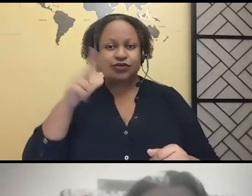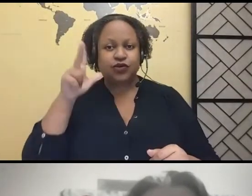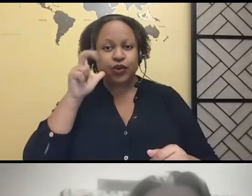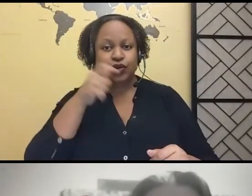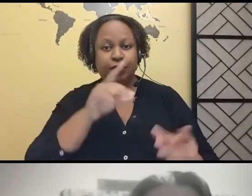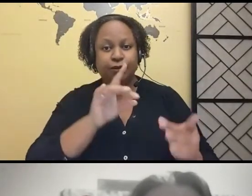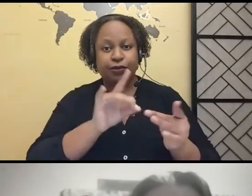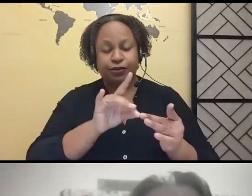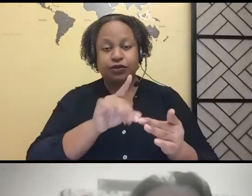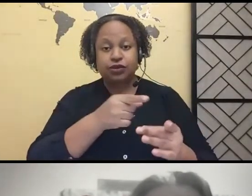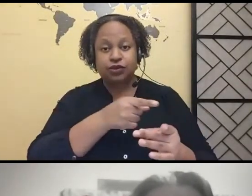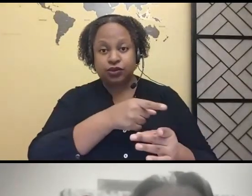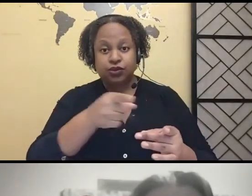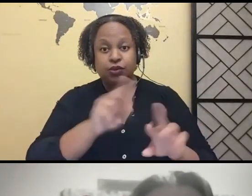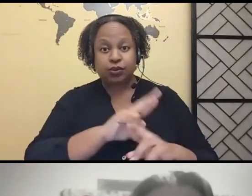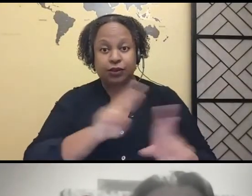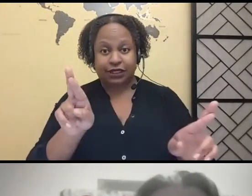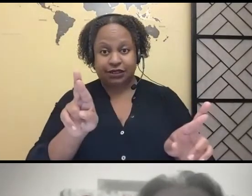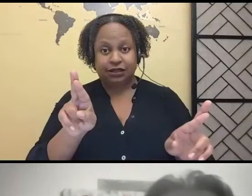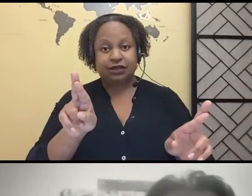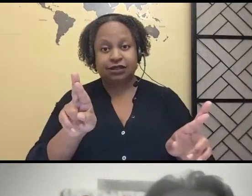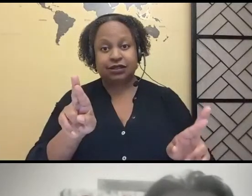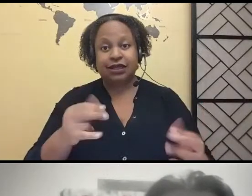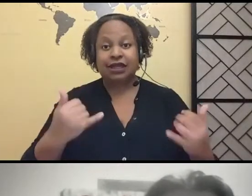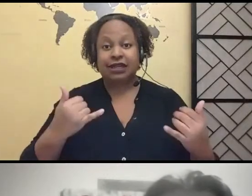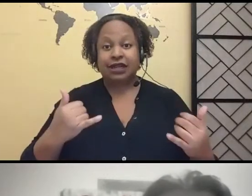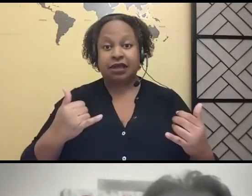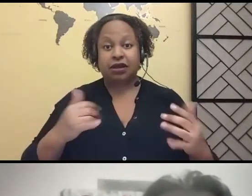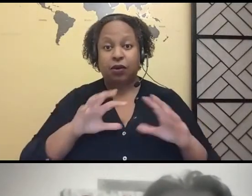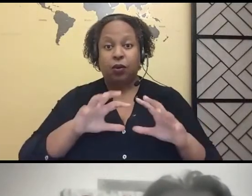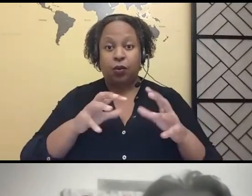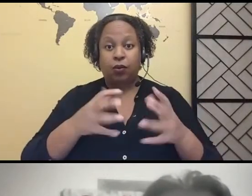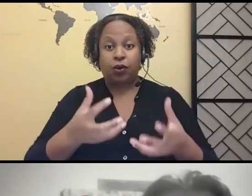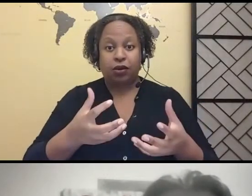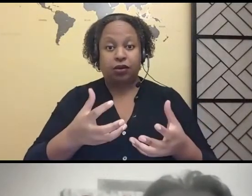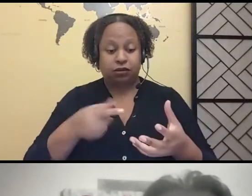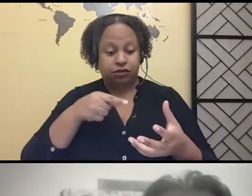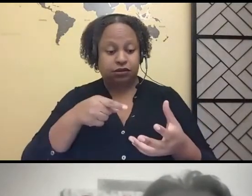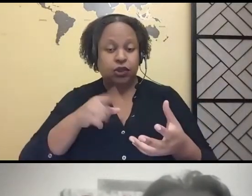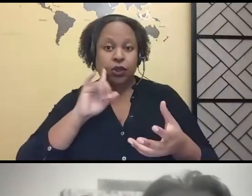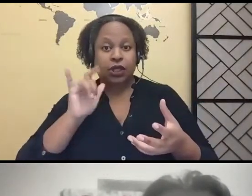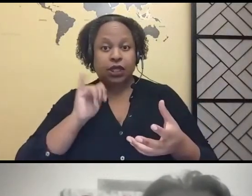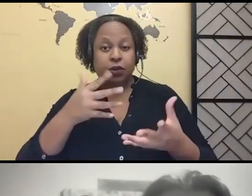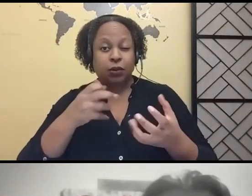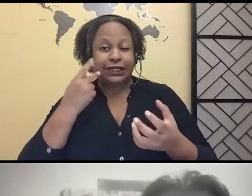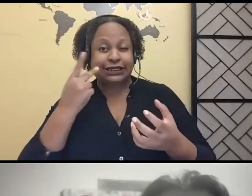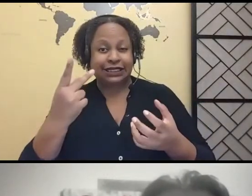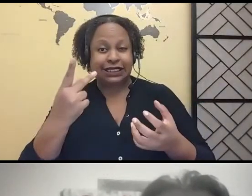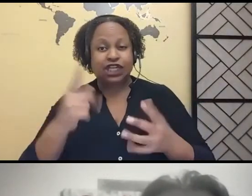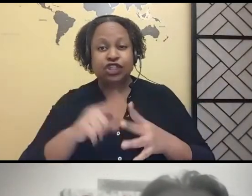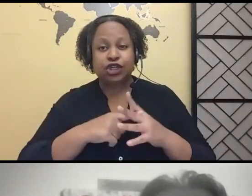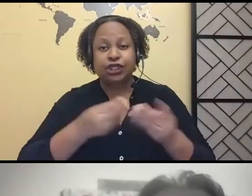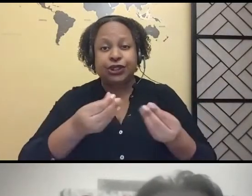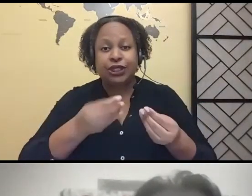that you're ready, that we are living in the world that we want to see by already planting those seeds and doing that work and